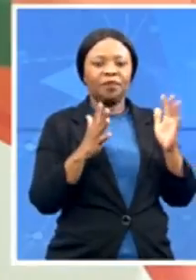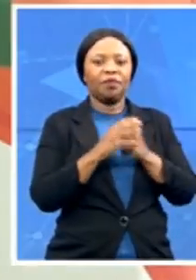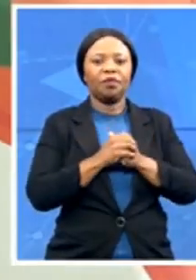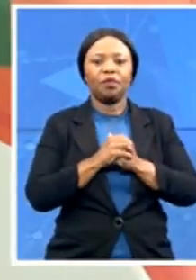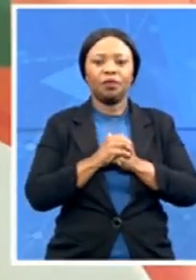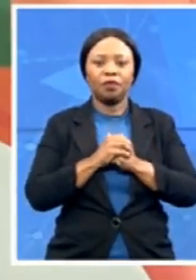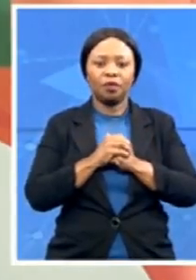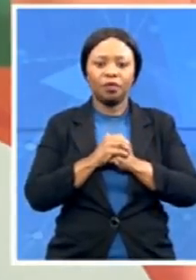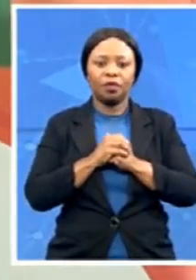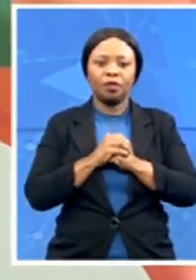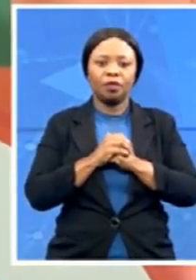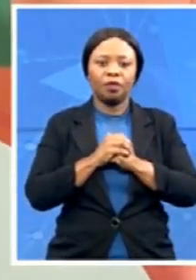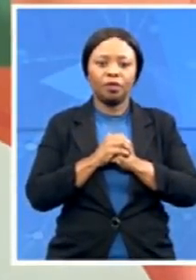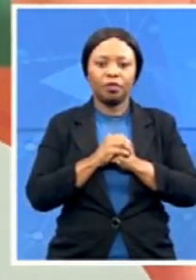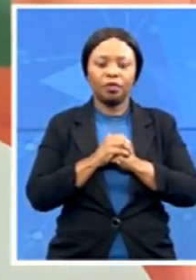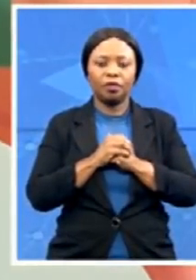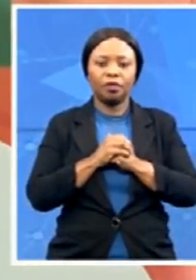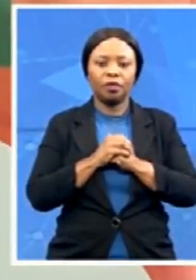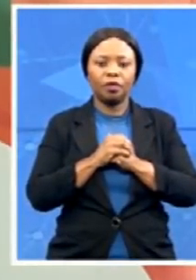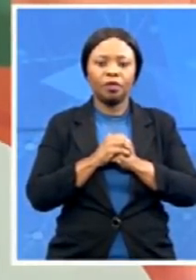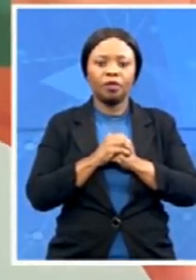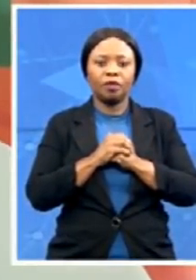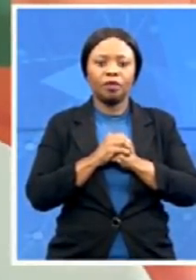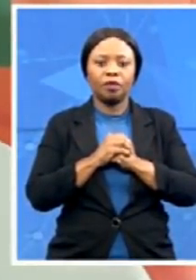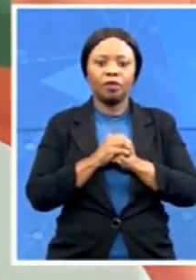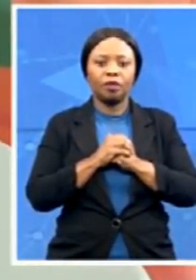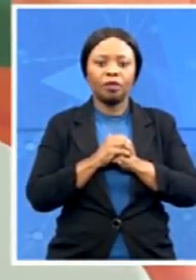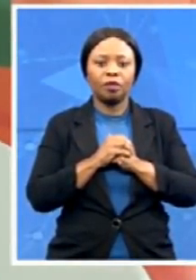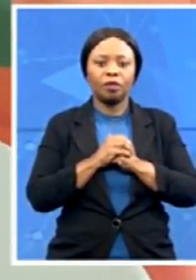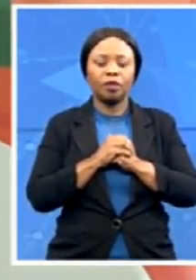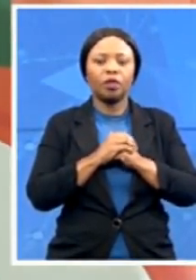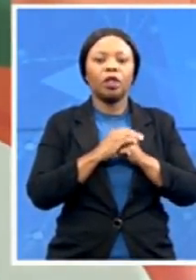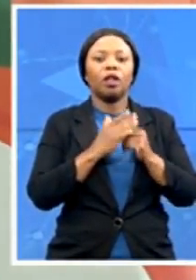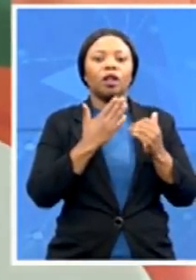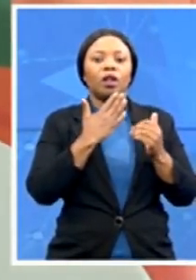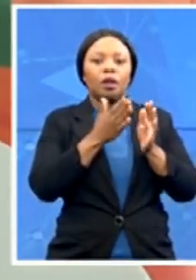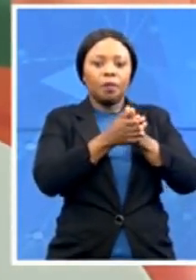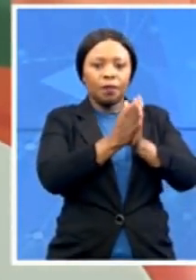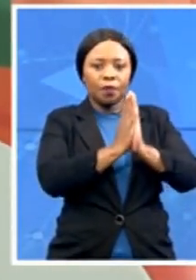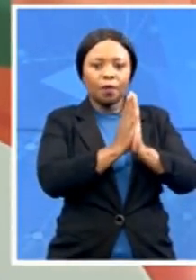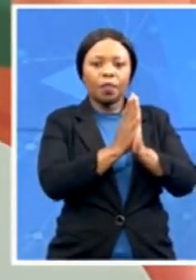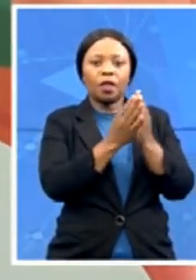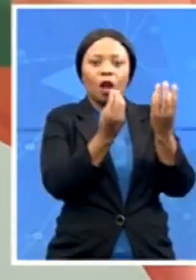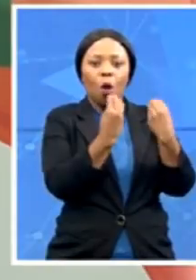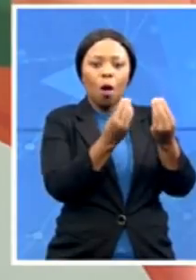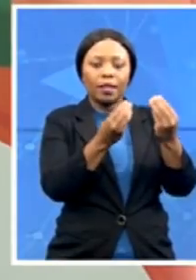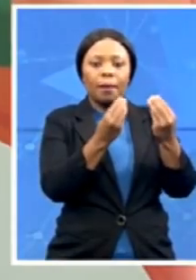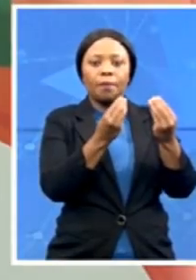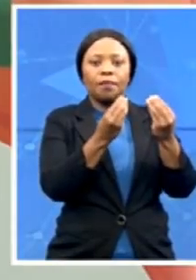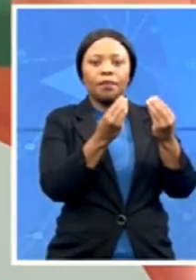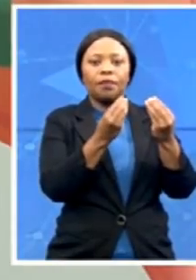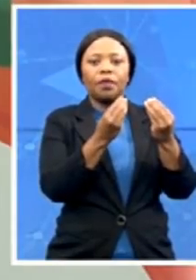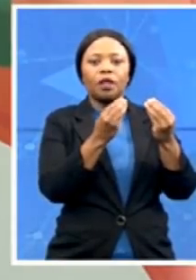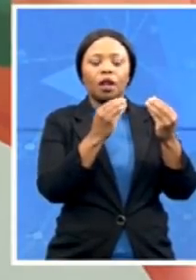You are requested to WhatsApp your high-resolution head and shoulder photographs to